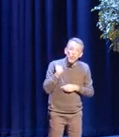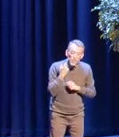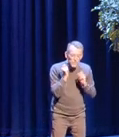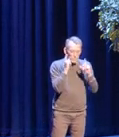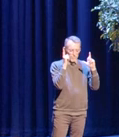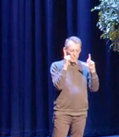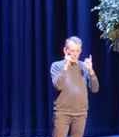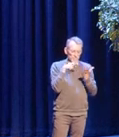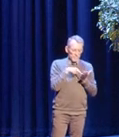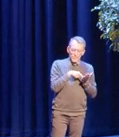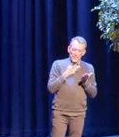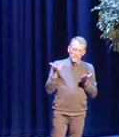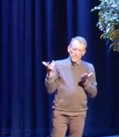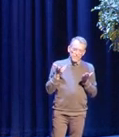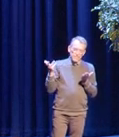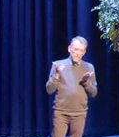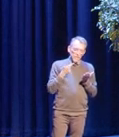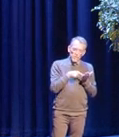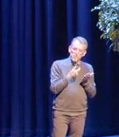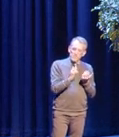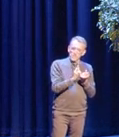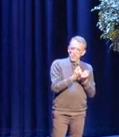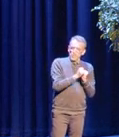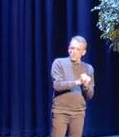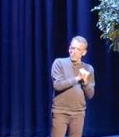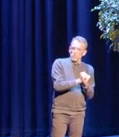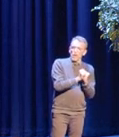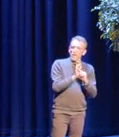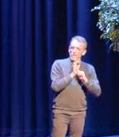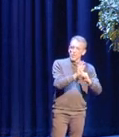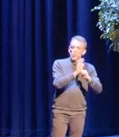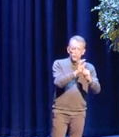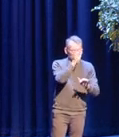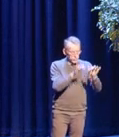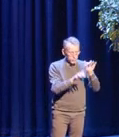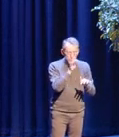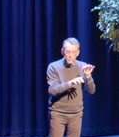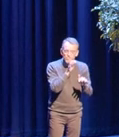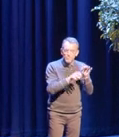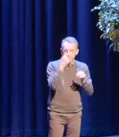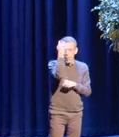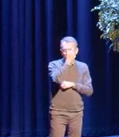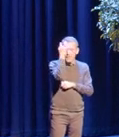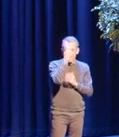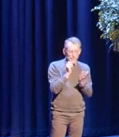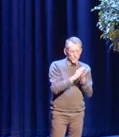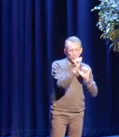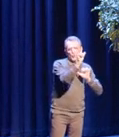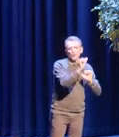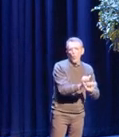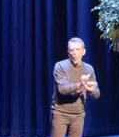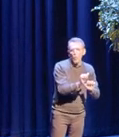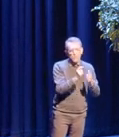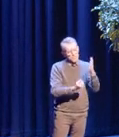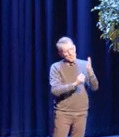in this. This is an idea that we need to develop. We need to push it forward. And so I wrote it up as an opinion piece. It's just a short piece making the